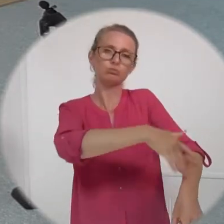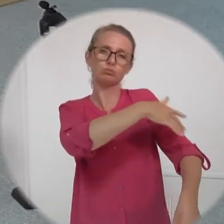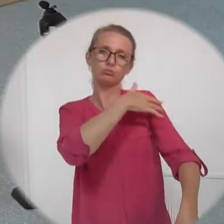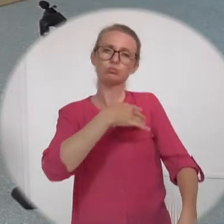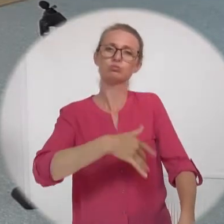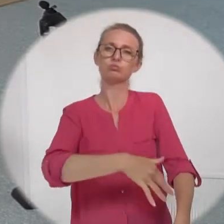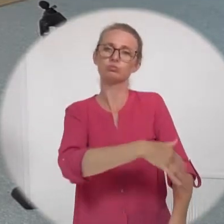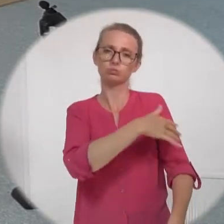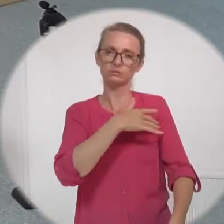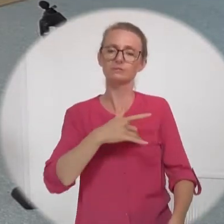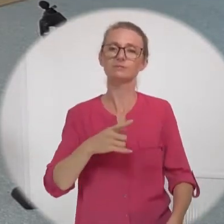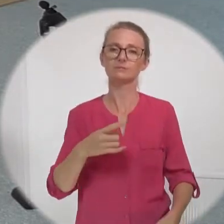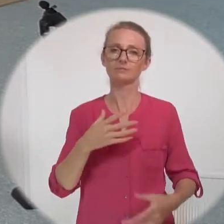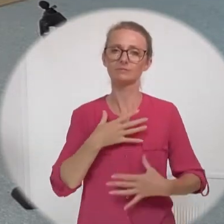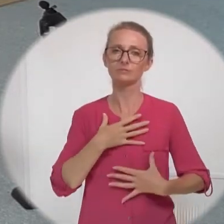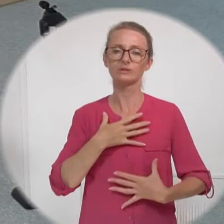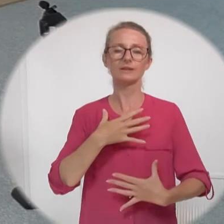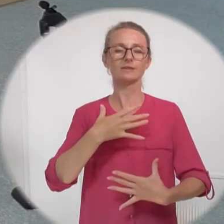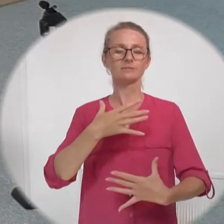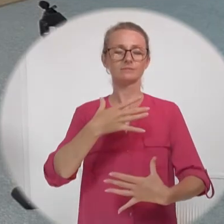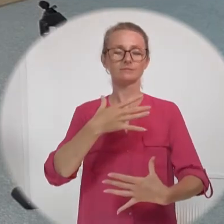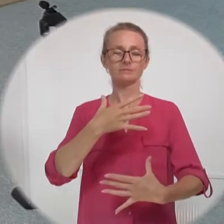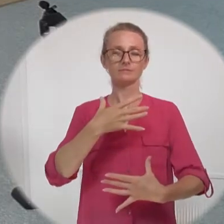Breathe in and out.